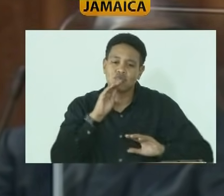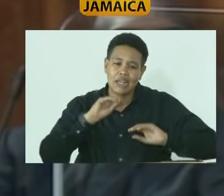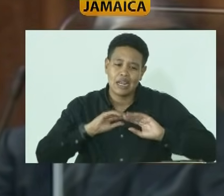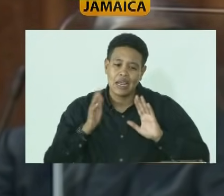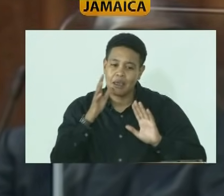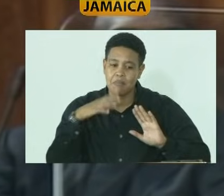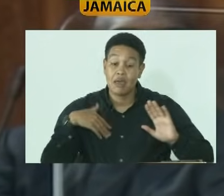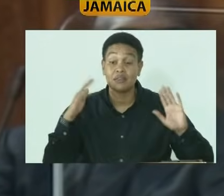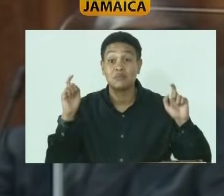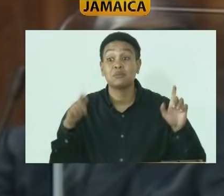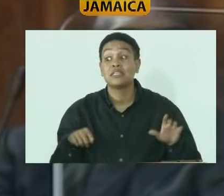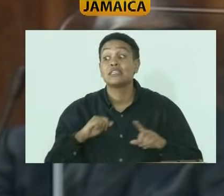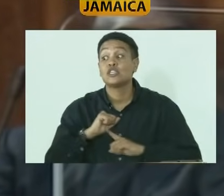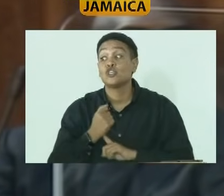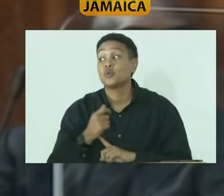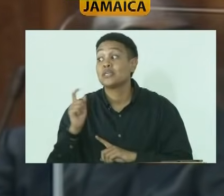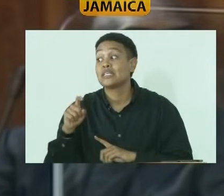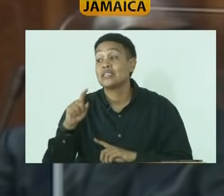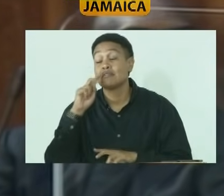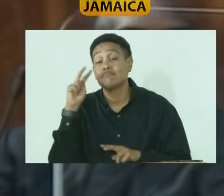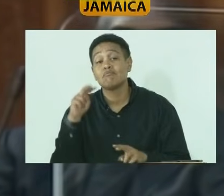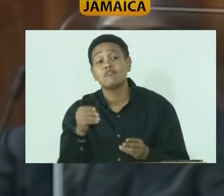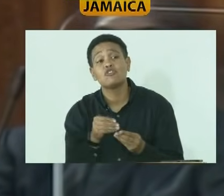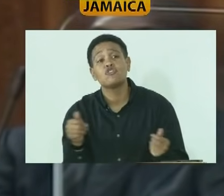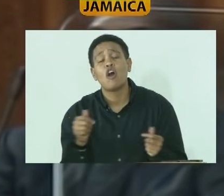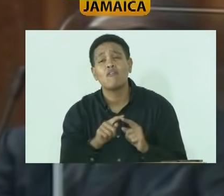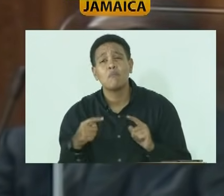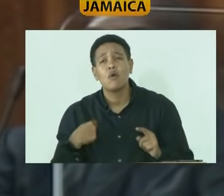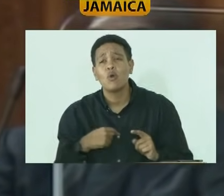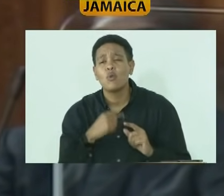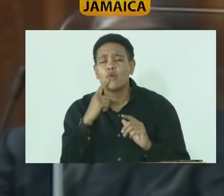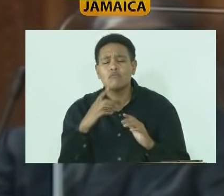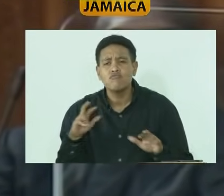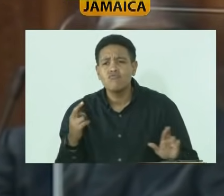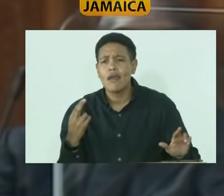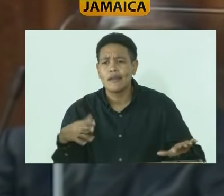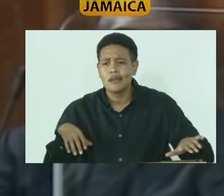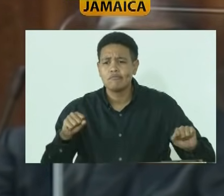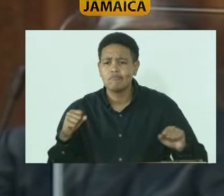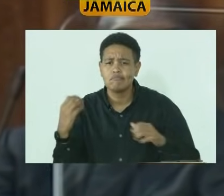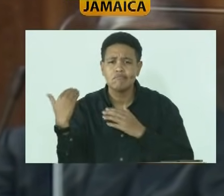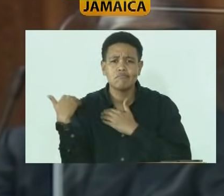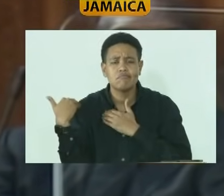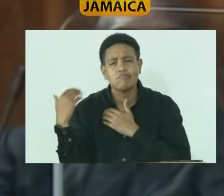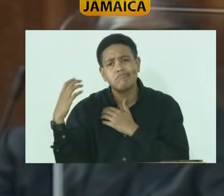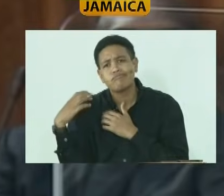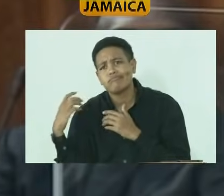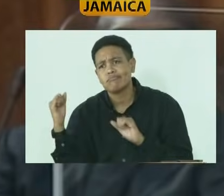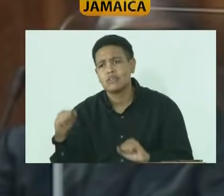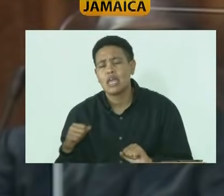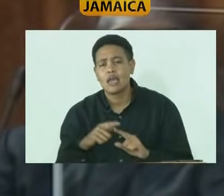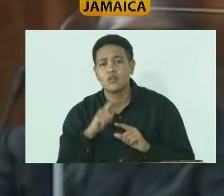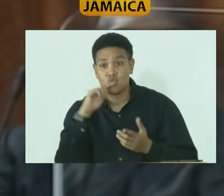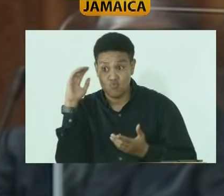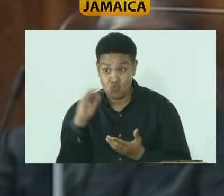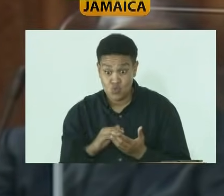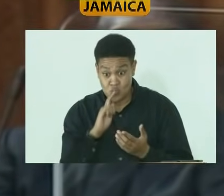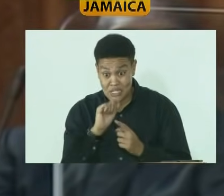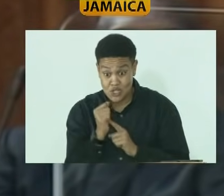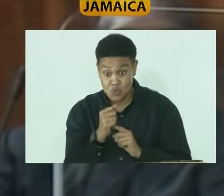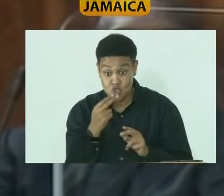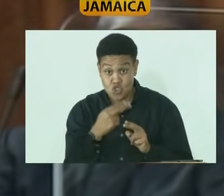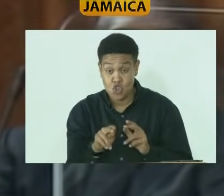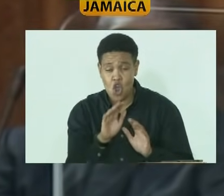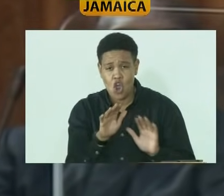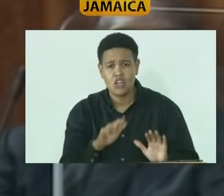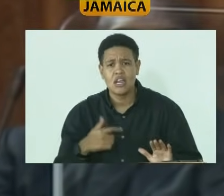this situation needs to be addressed, but we are equal to the task. To alleviate the situation in the short term, we have